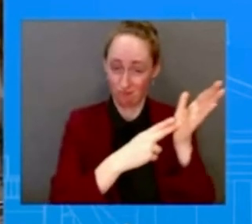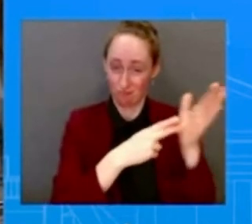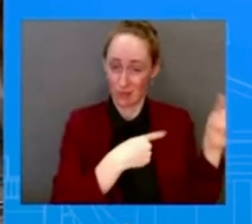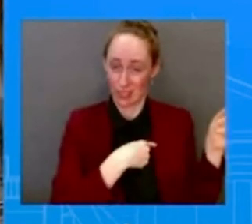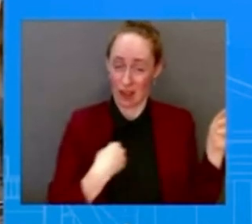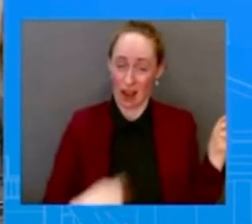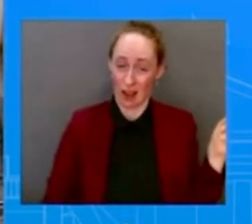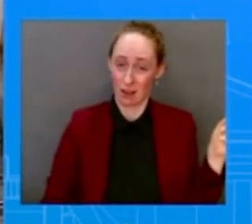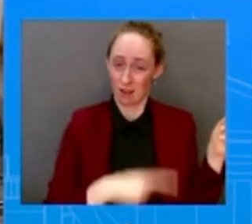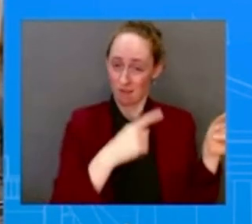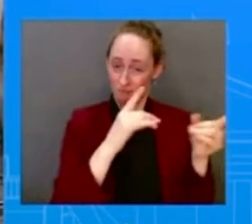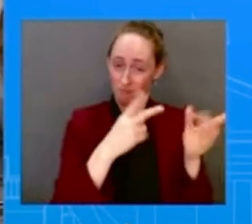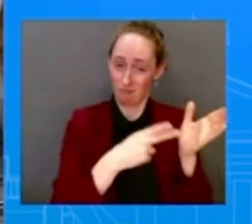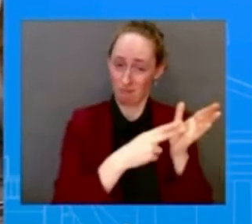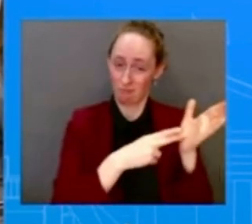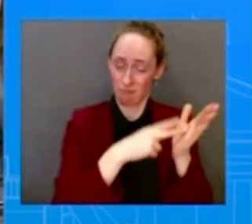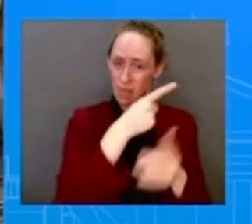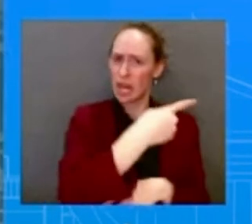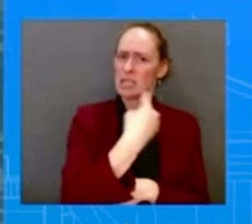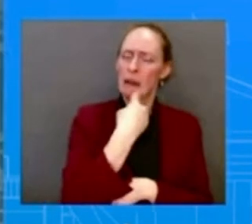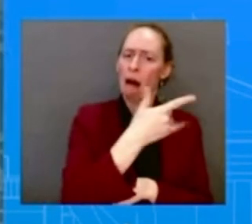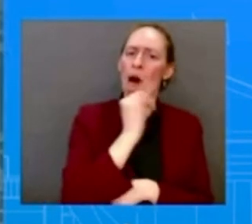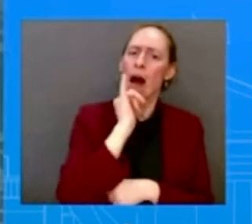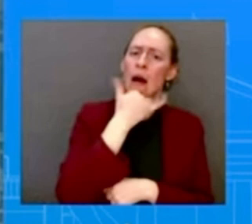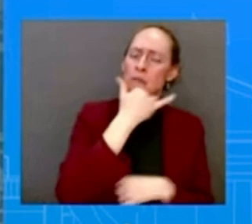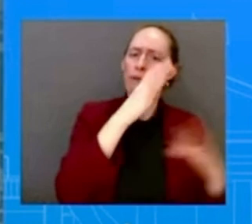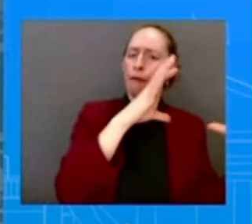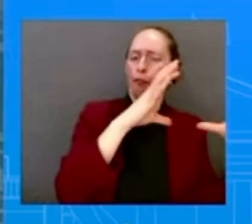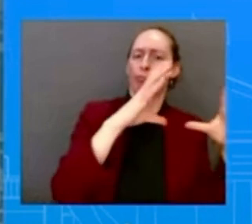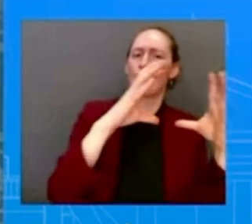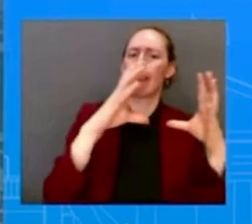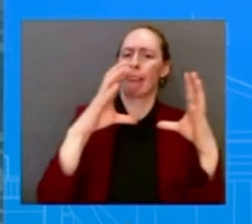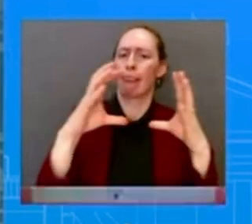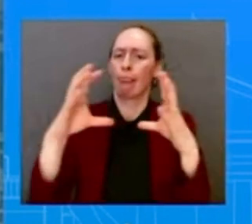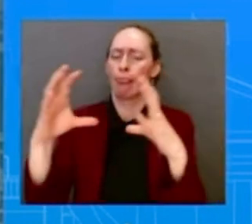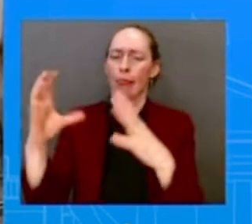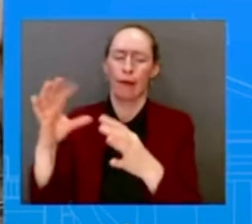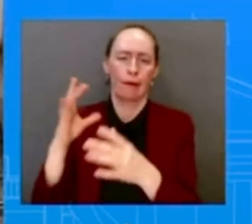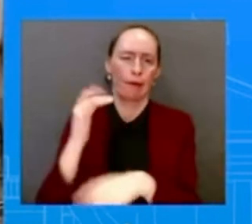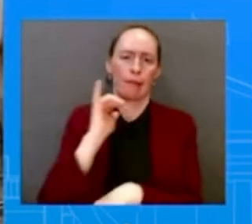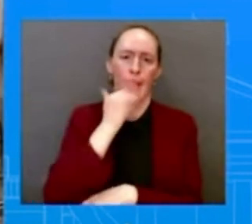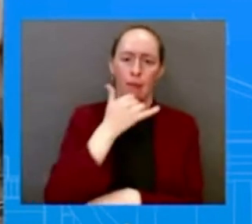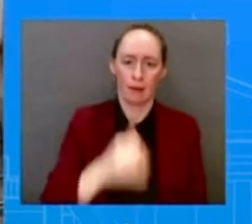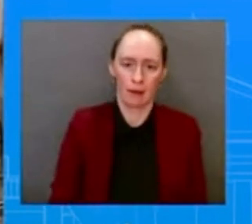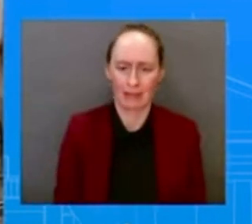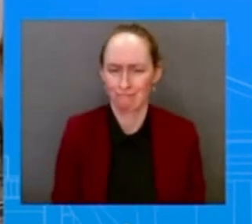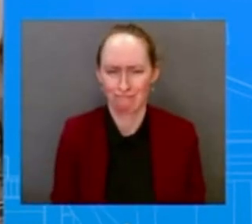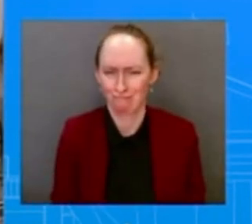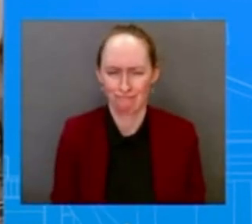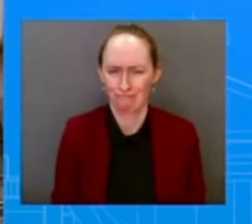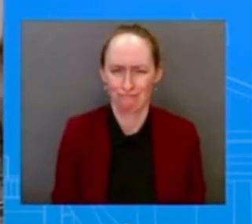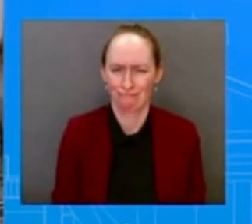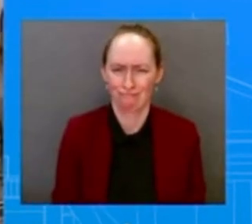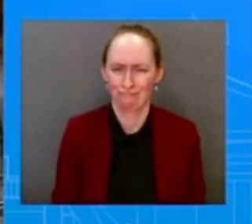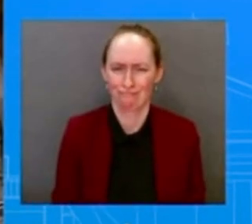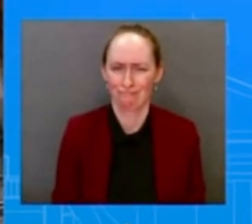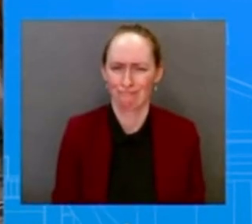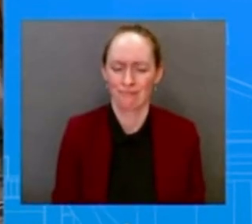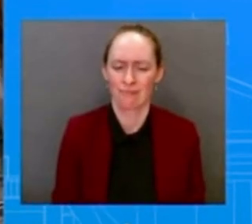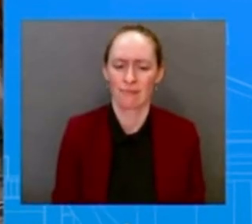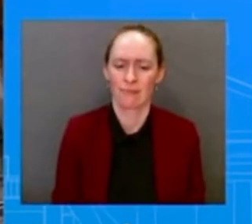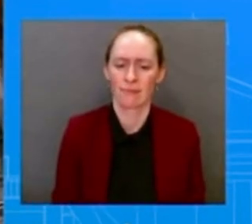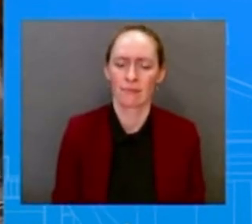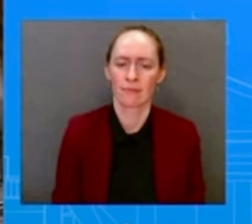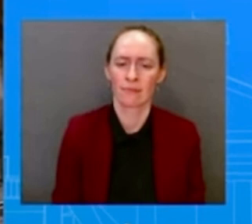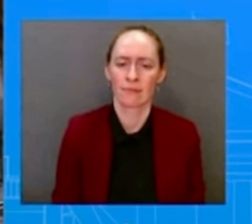and ended up where it did? No. So, was it targeting specific places? Was it targeting